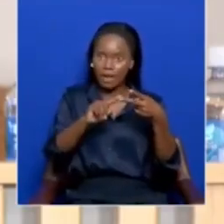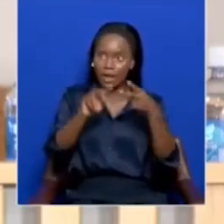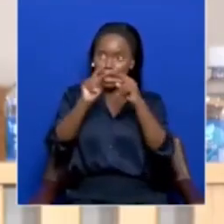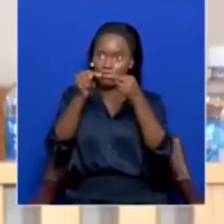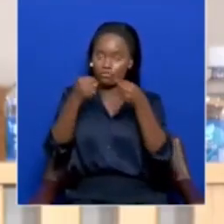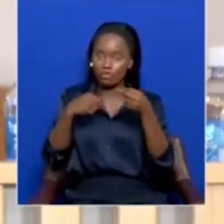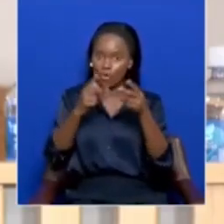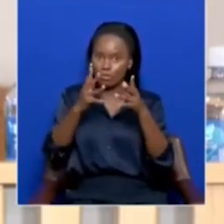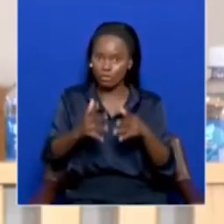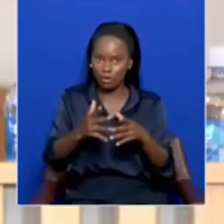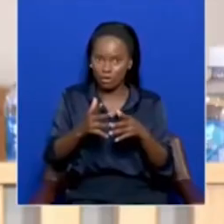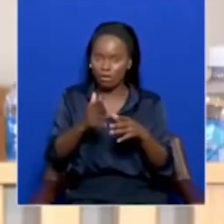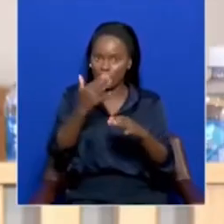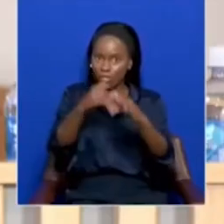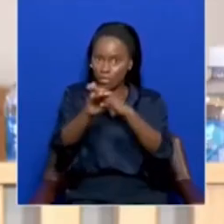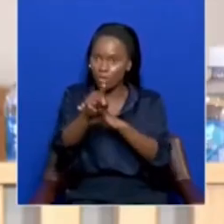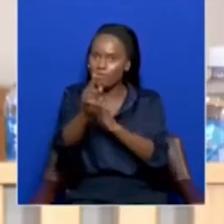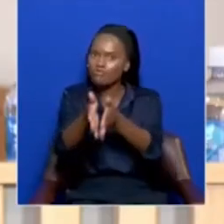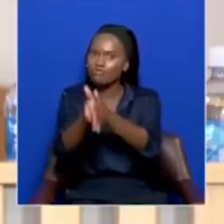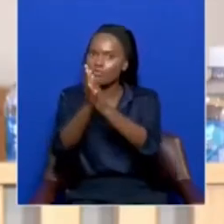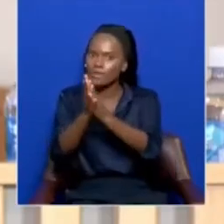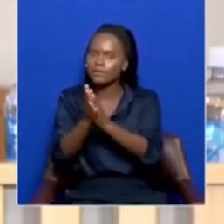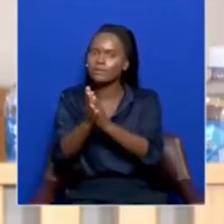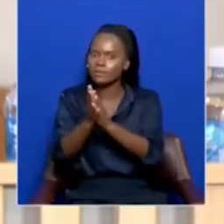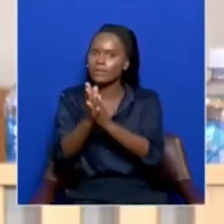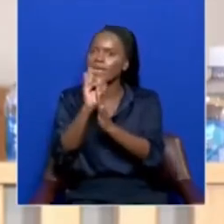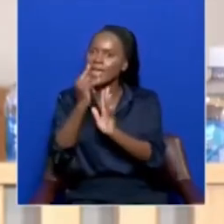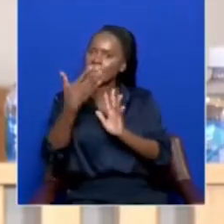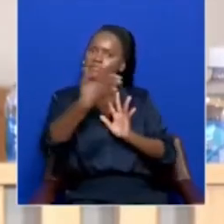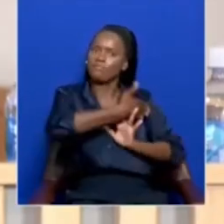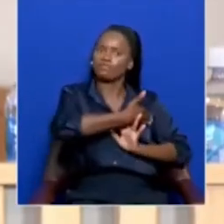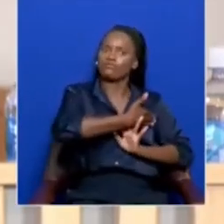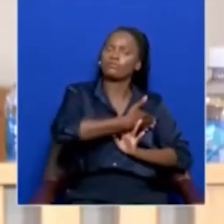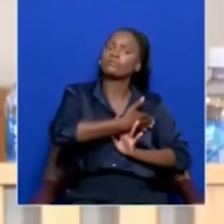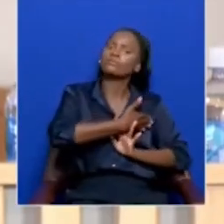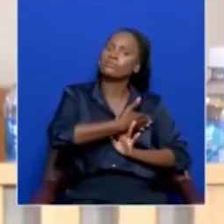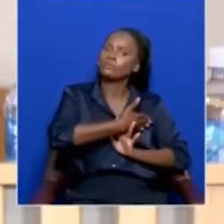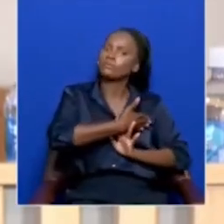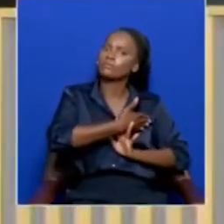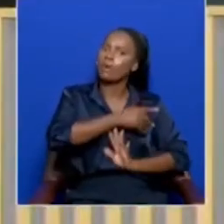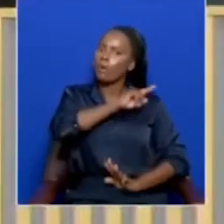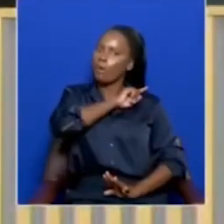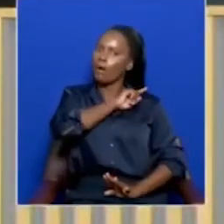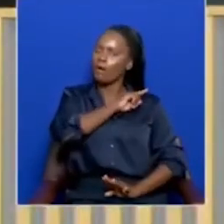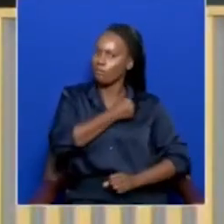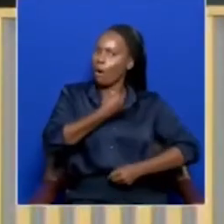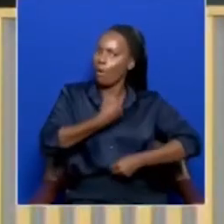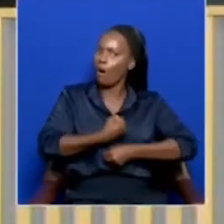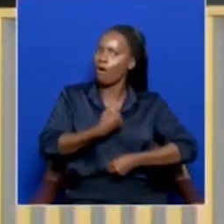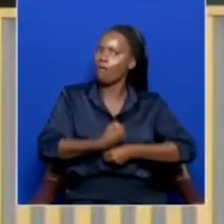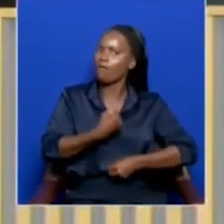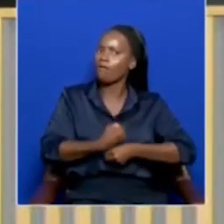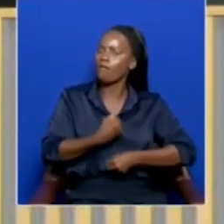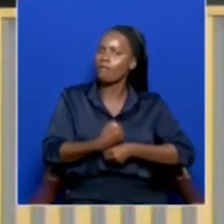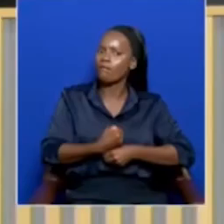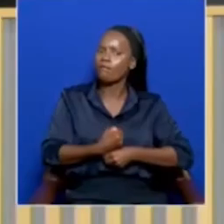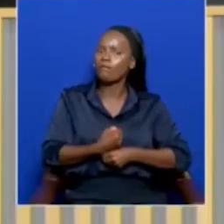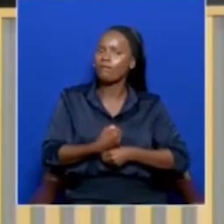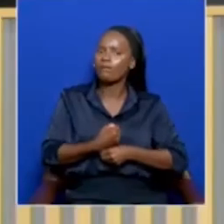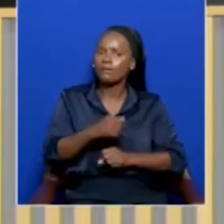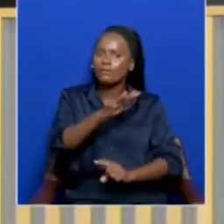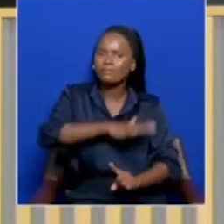pertaining my working condition, because after I had that fallout, there was that issue with my